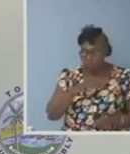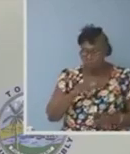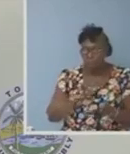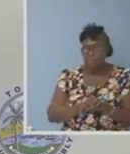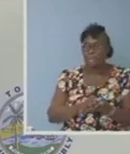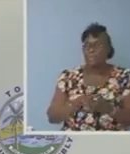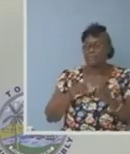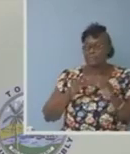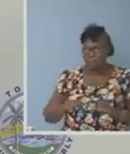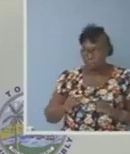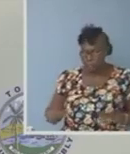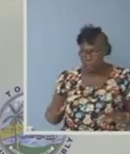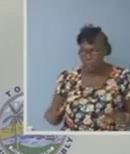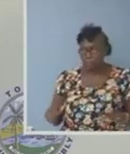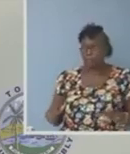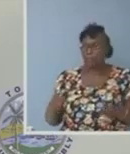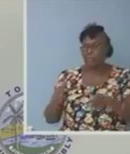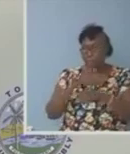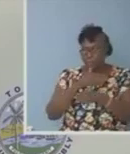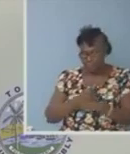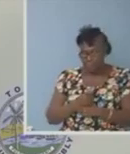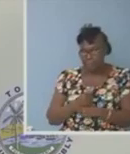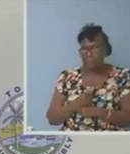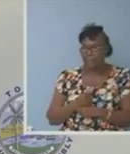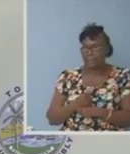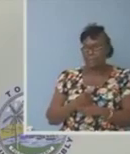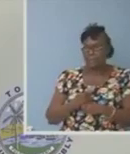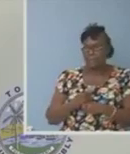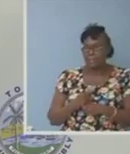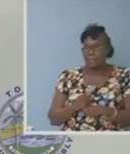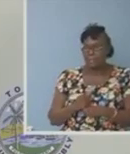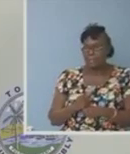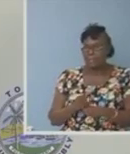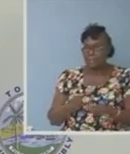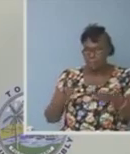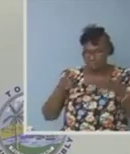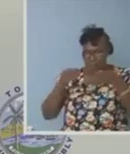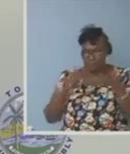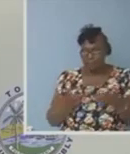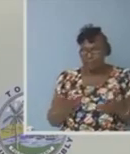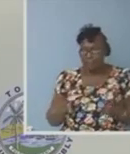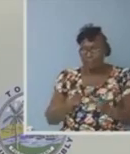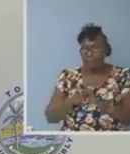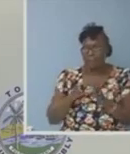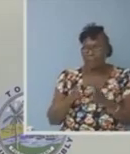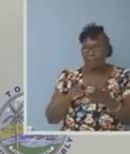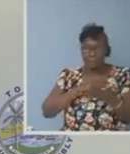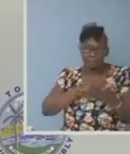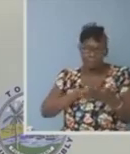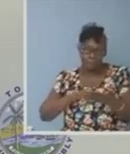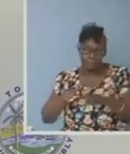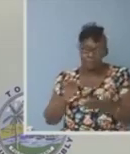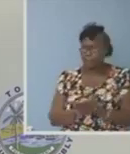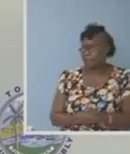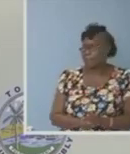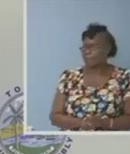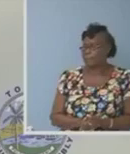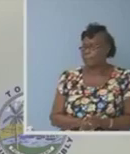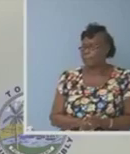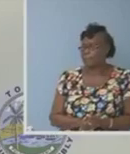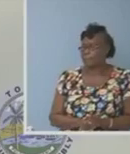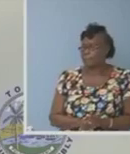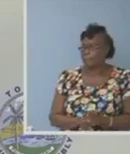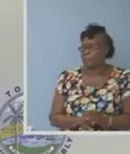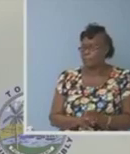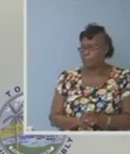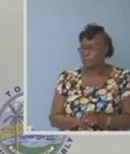access to educational opportunities during this time. Now, even while we are doing this, I would also like